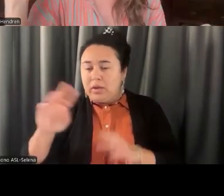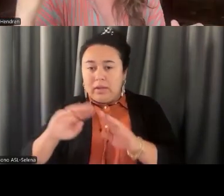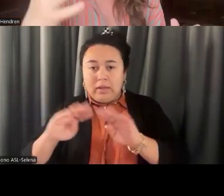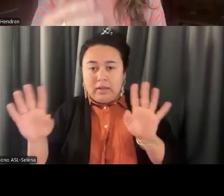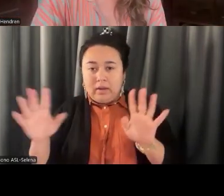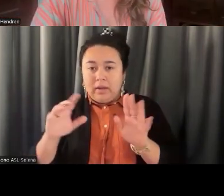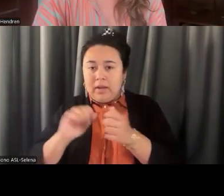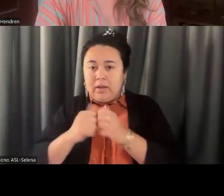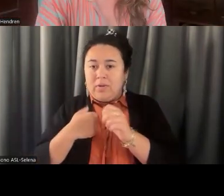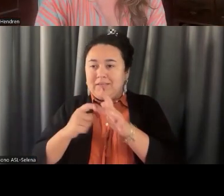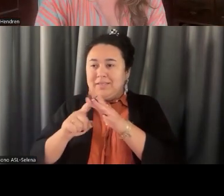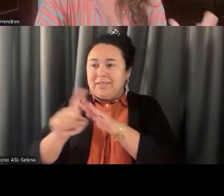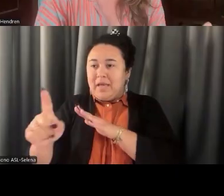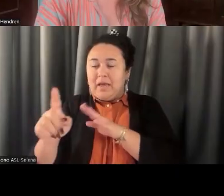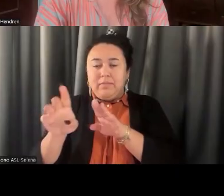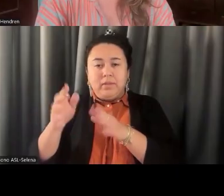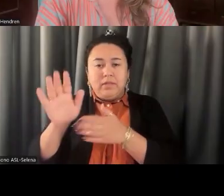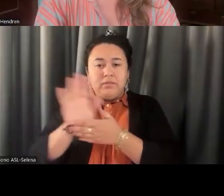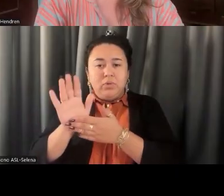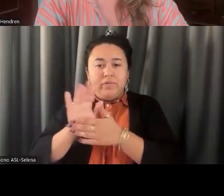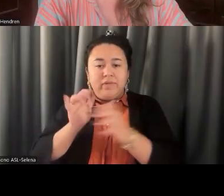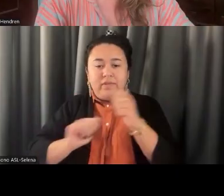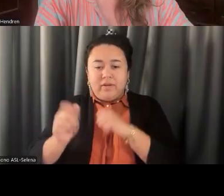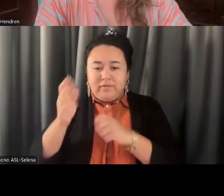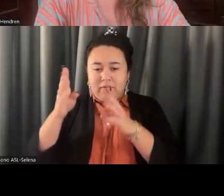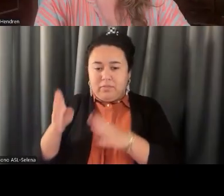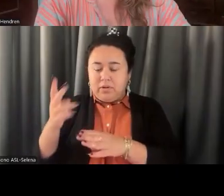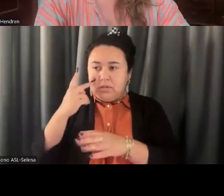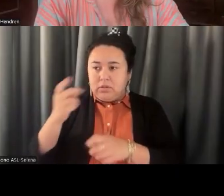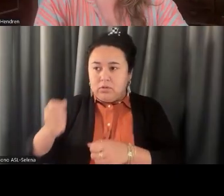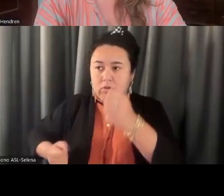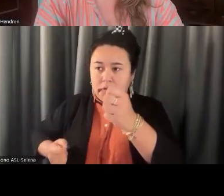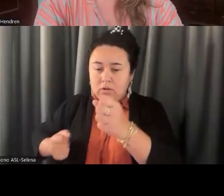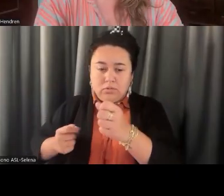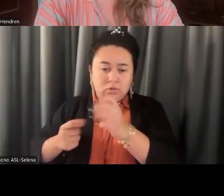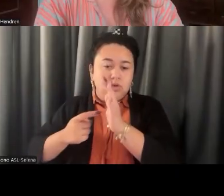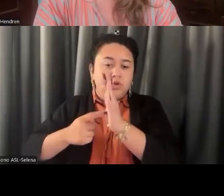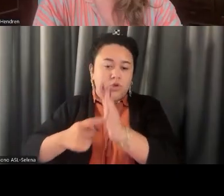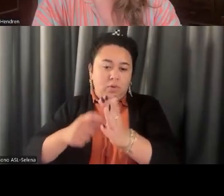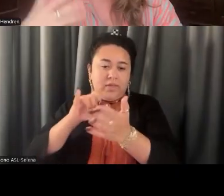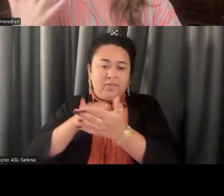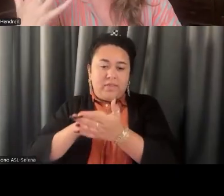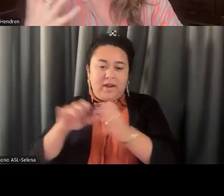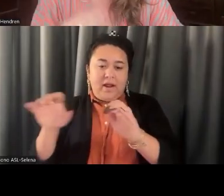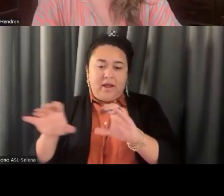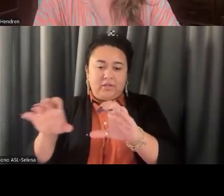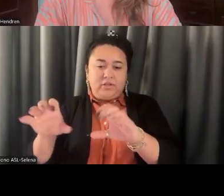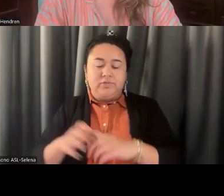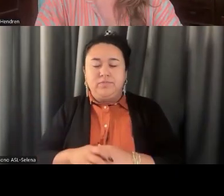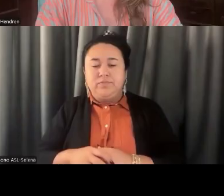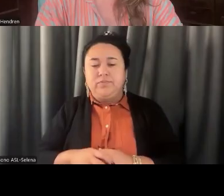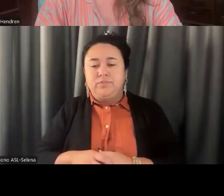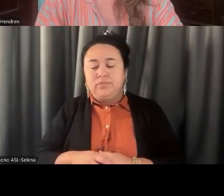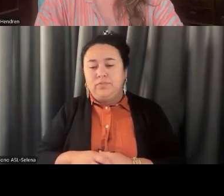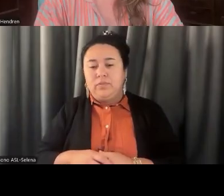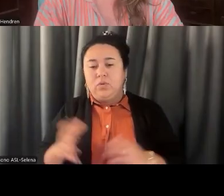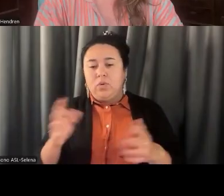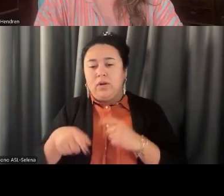movie theater? Okay, there is this figure showing me. So what about this